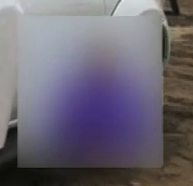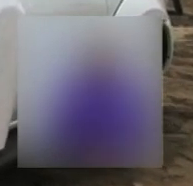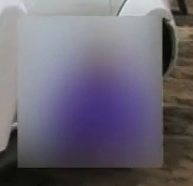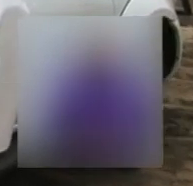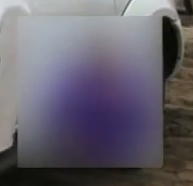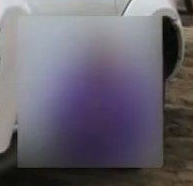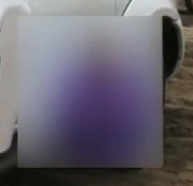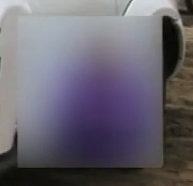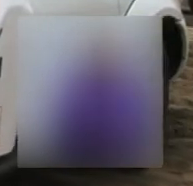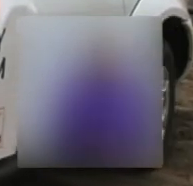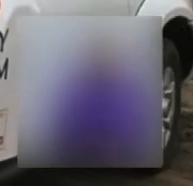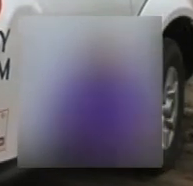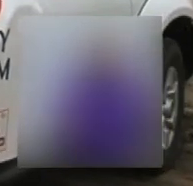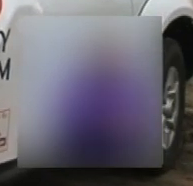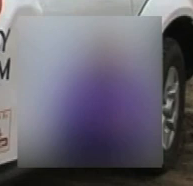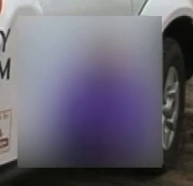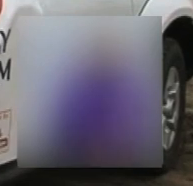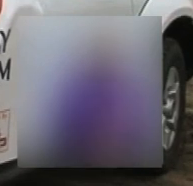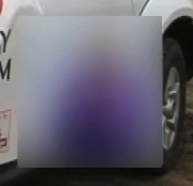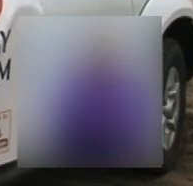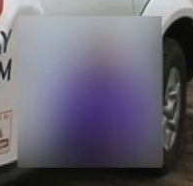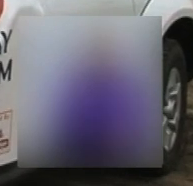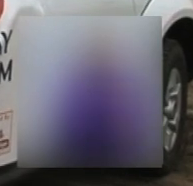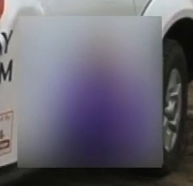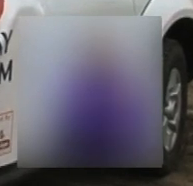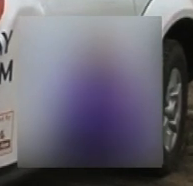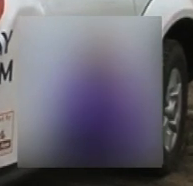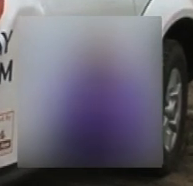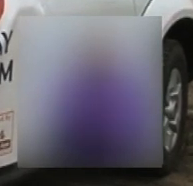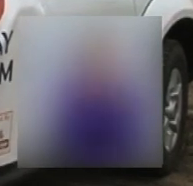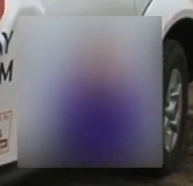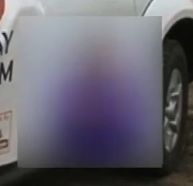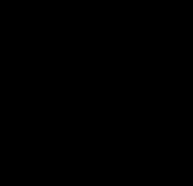public in due course. Chulana Fuka, NBC News, Bantuk.